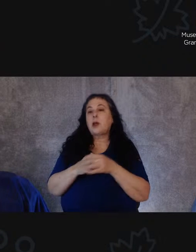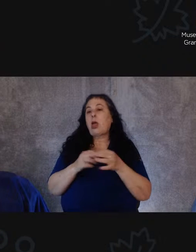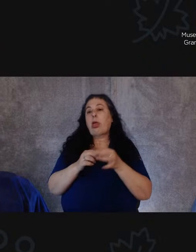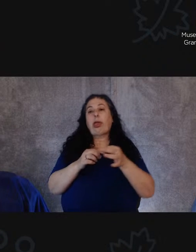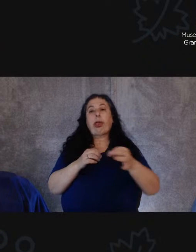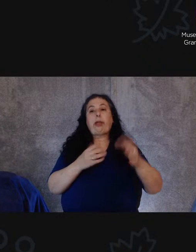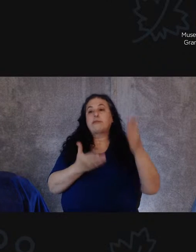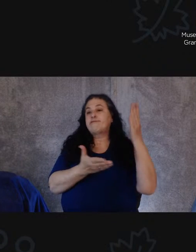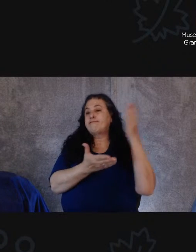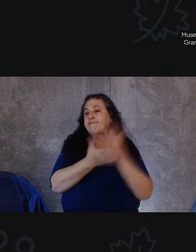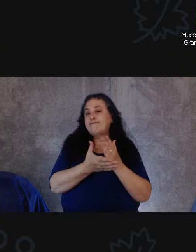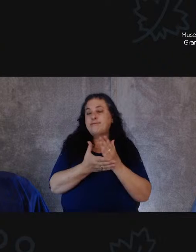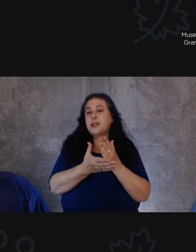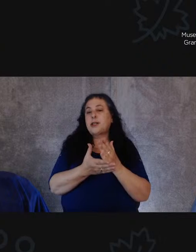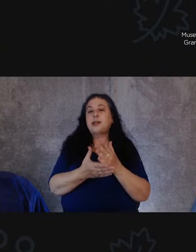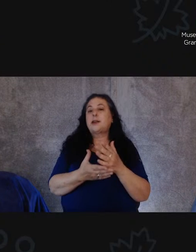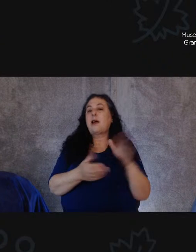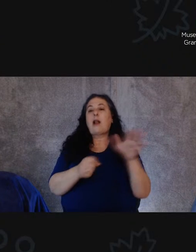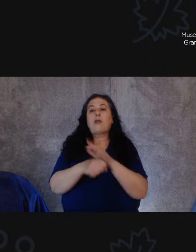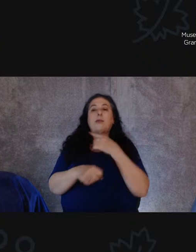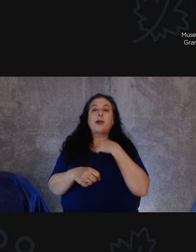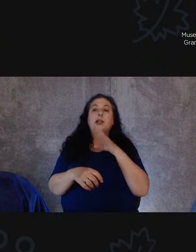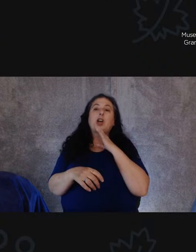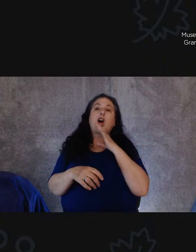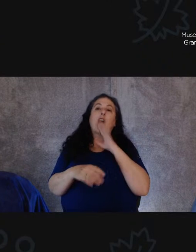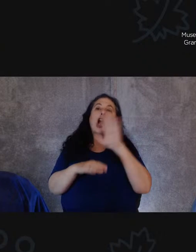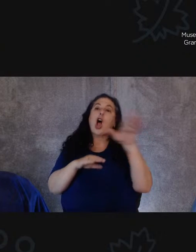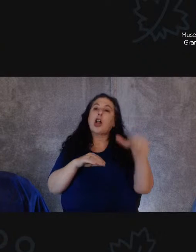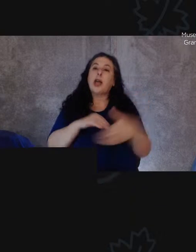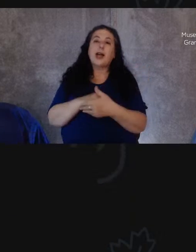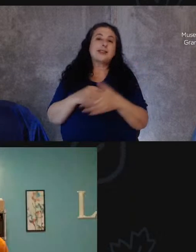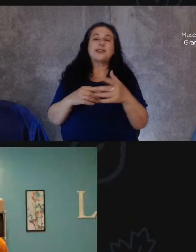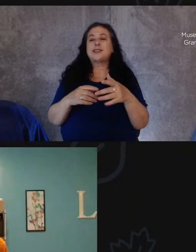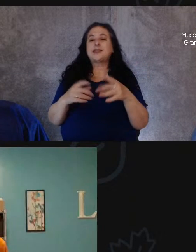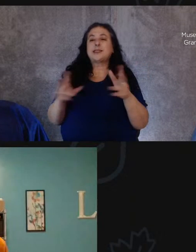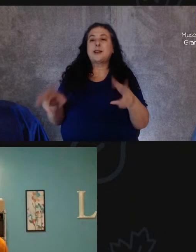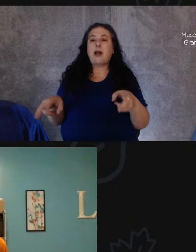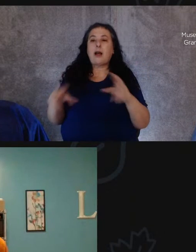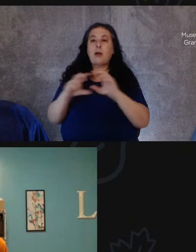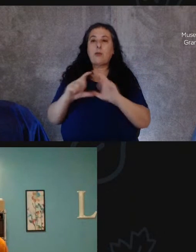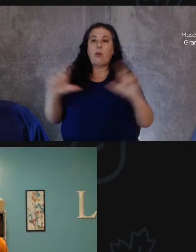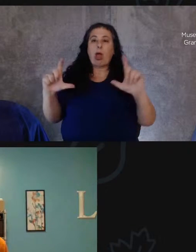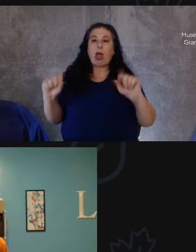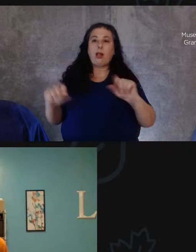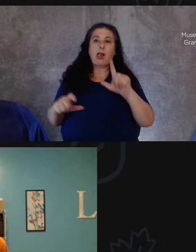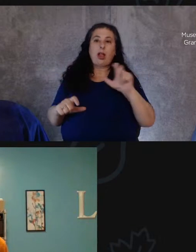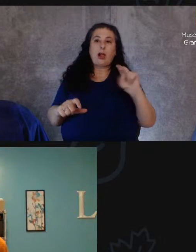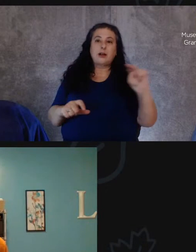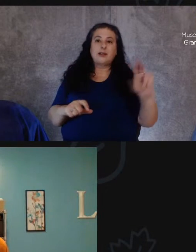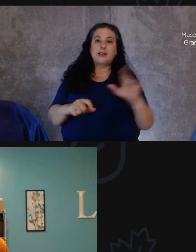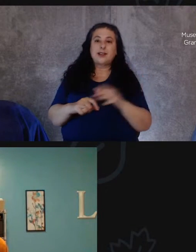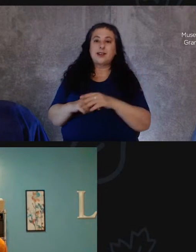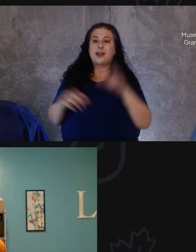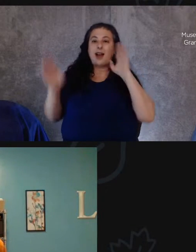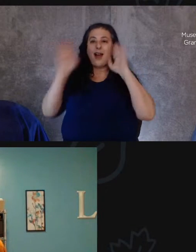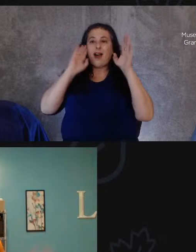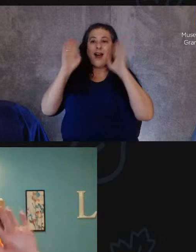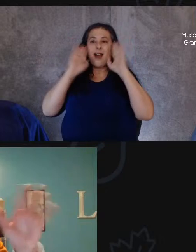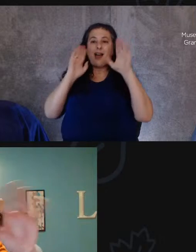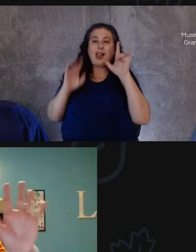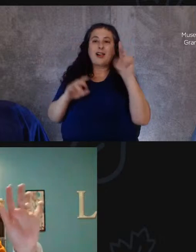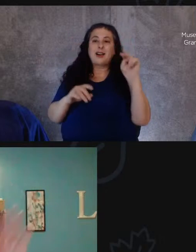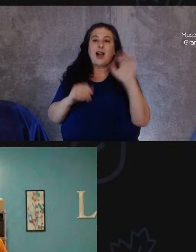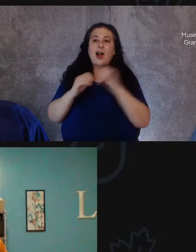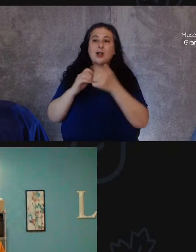this evening. You all didn't come here to hear me talk all night. I'm going to bring on Lynne. Hi, everybody. Hi, Lynne. How you